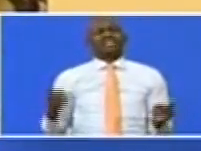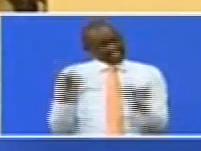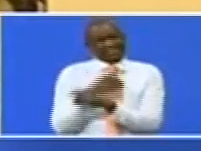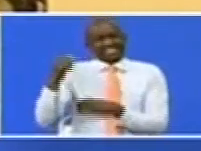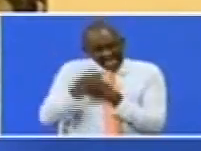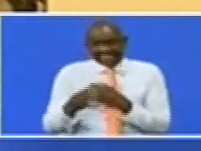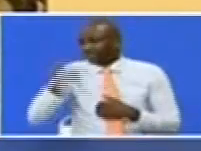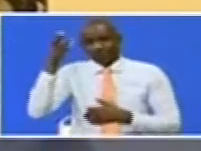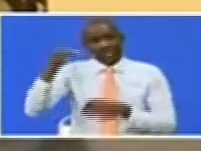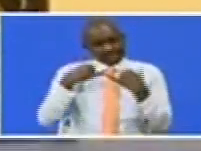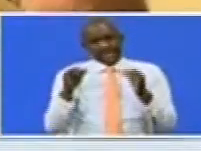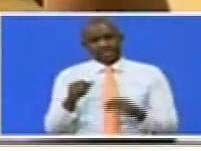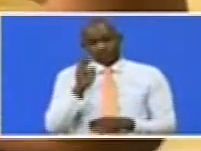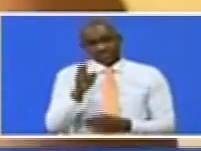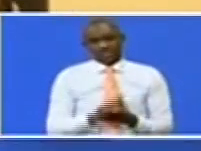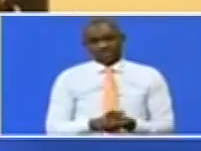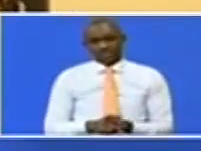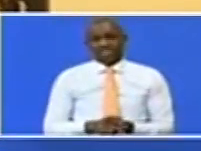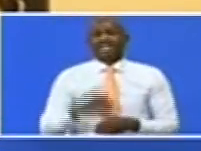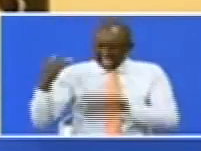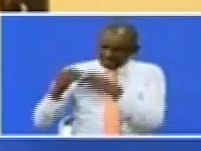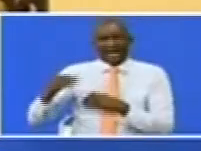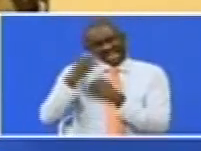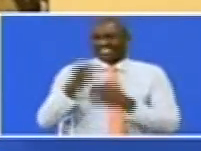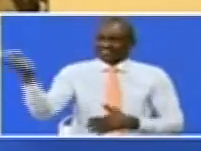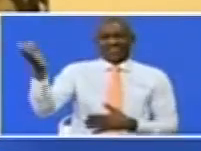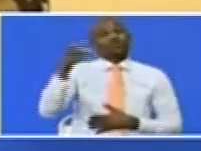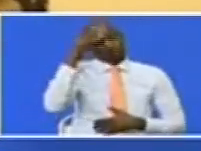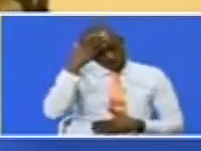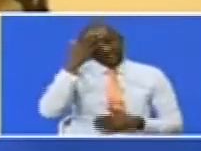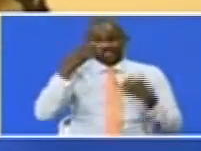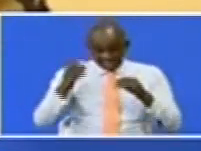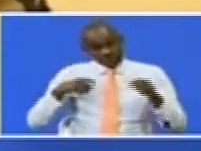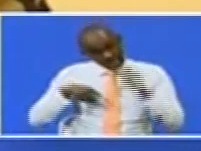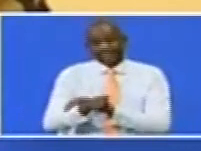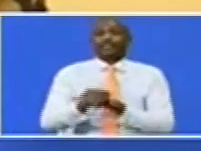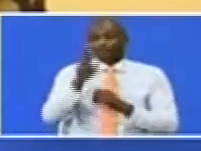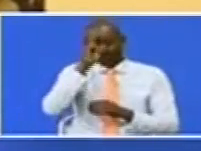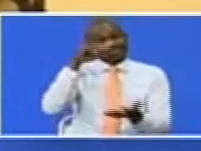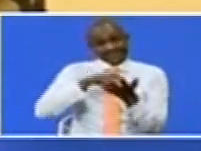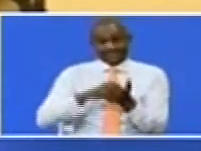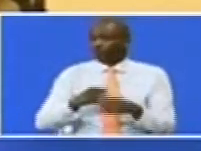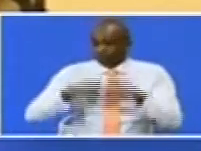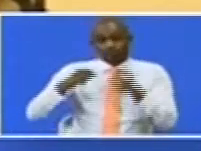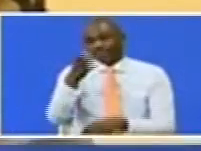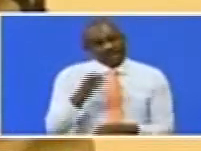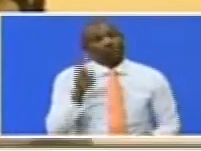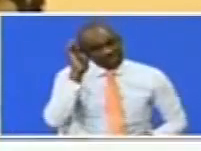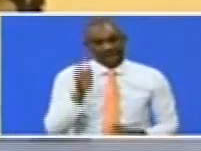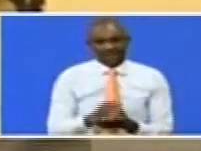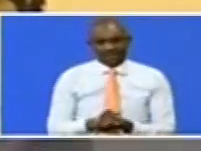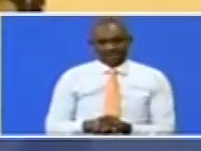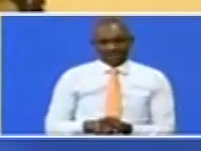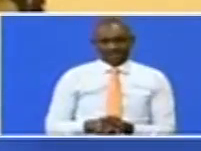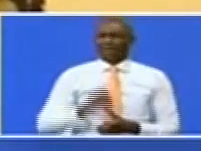uvamia police station kama utabaki. Enda inchi zirani munazijua. Ujaribu kuvamia police station. His